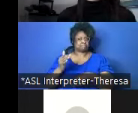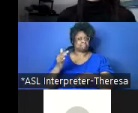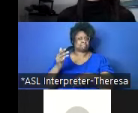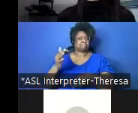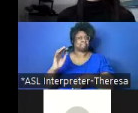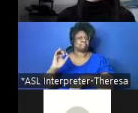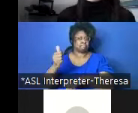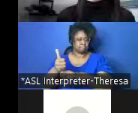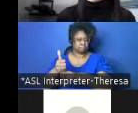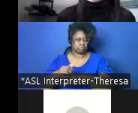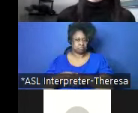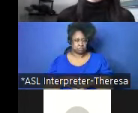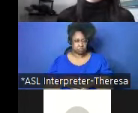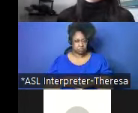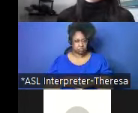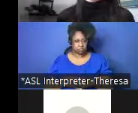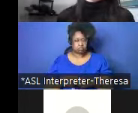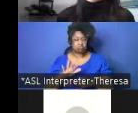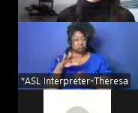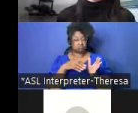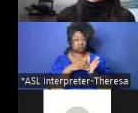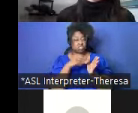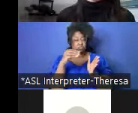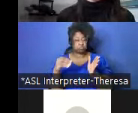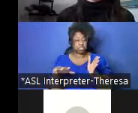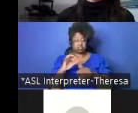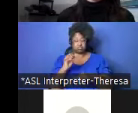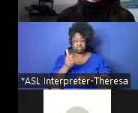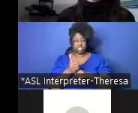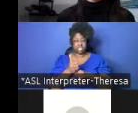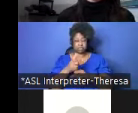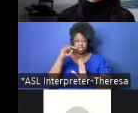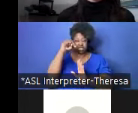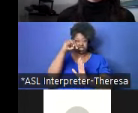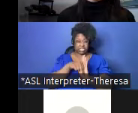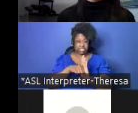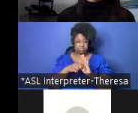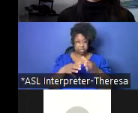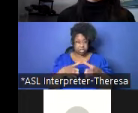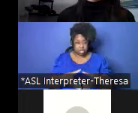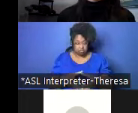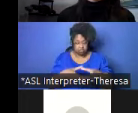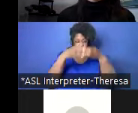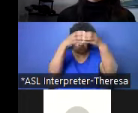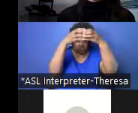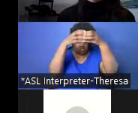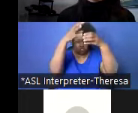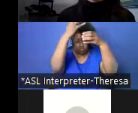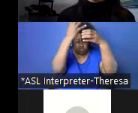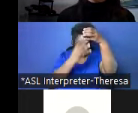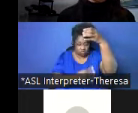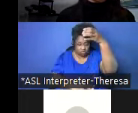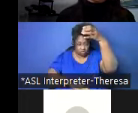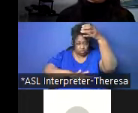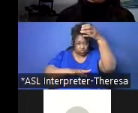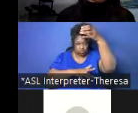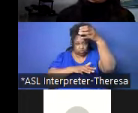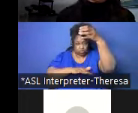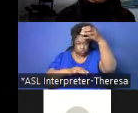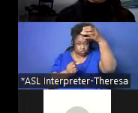Also costly to implement deep tunnel storage of stormwater. So while you will have the opportunity